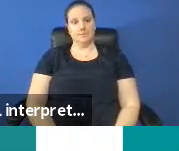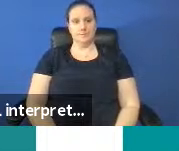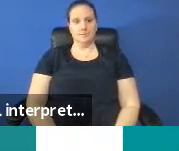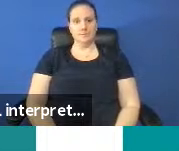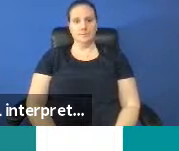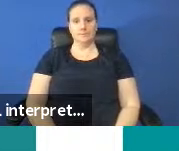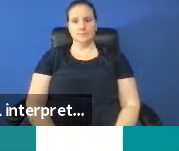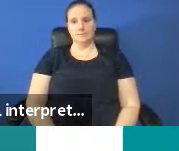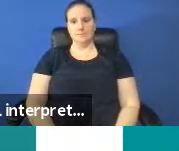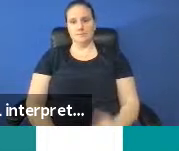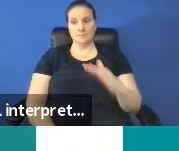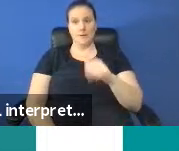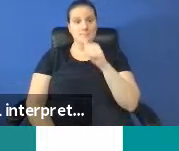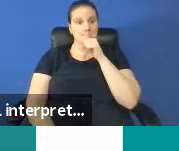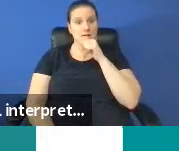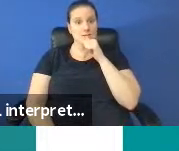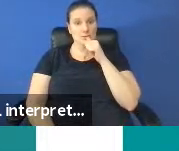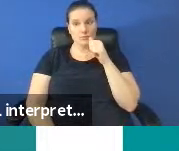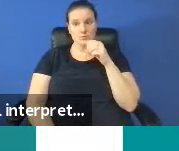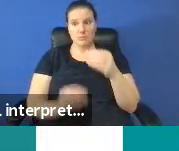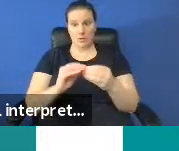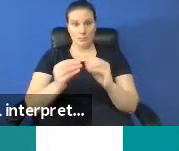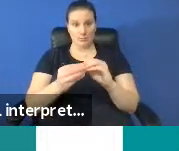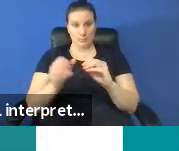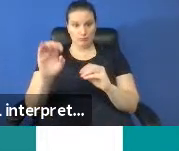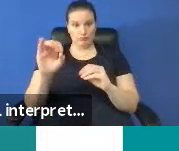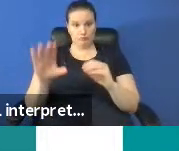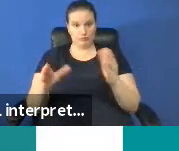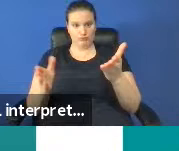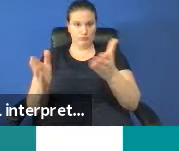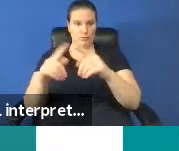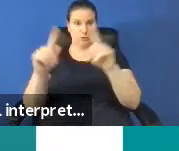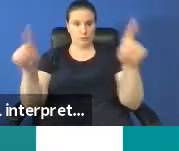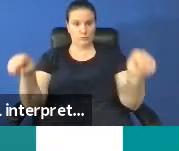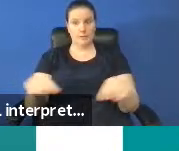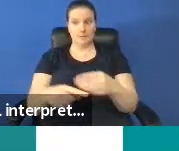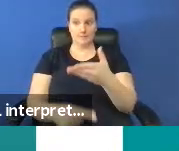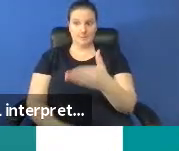986-0940-5983. The passcode is